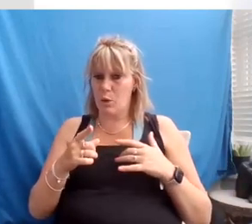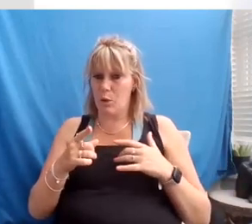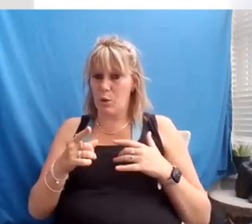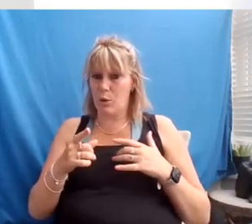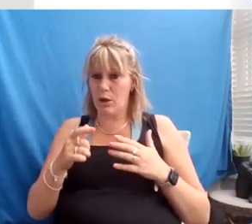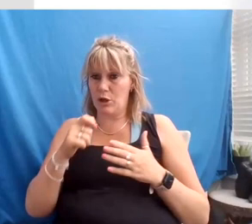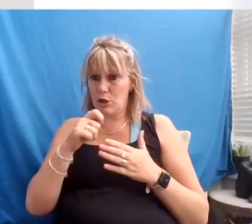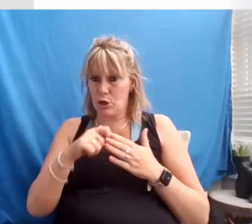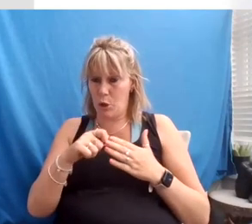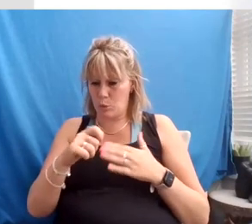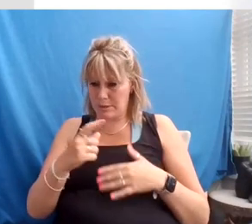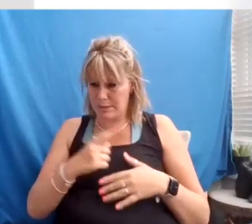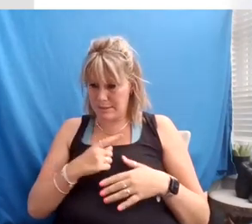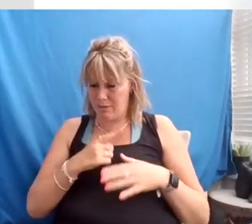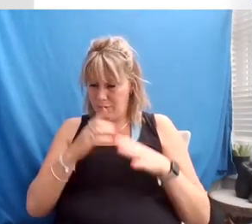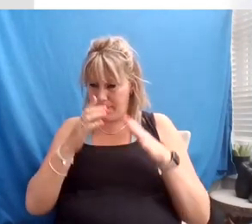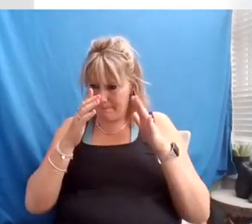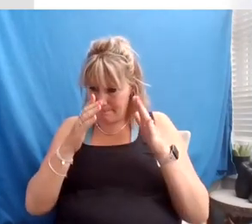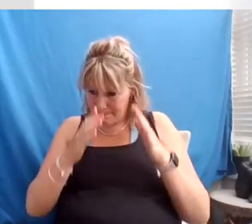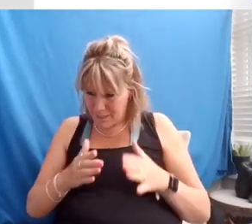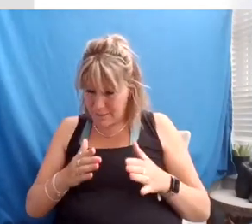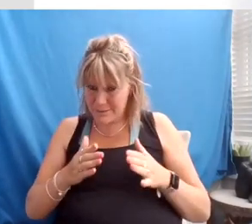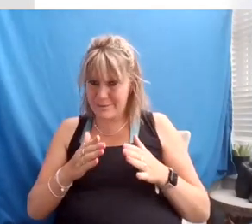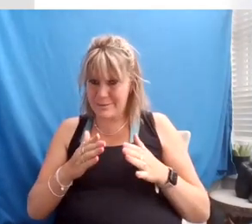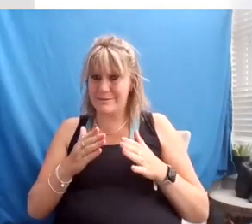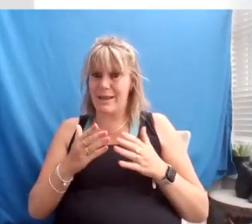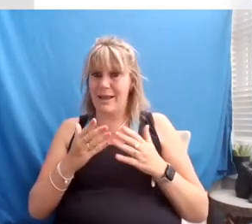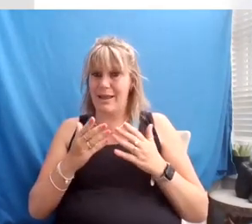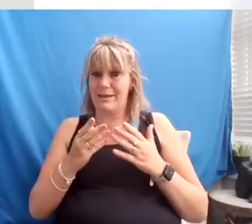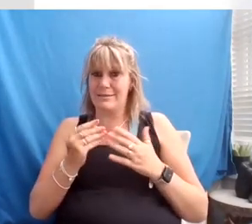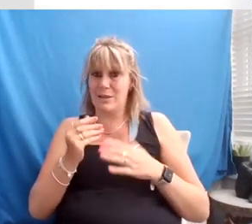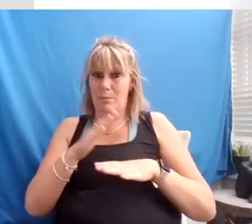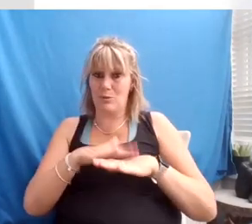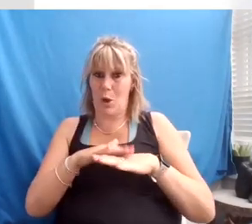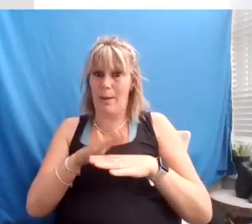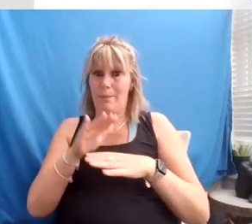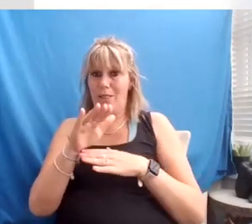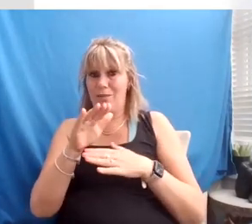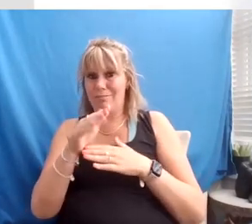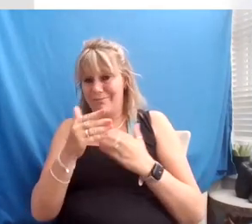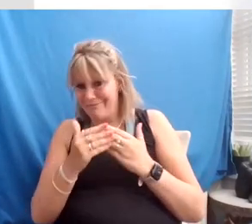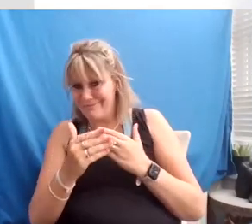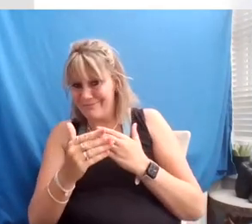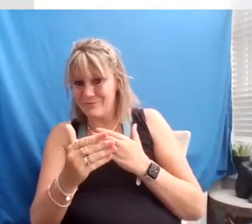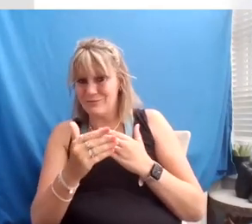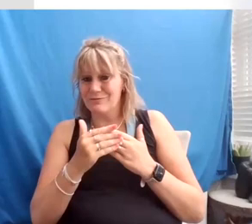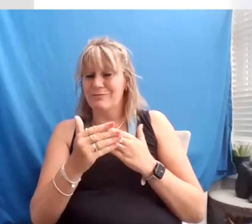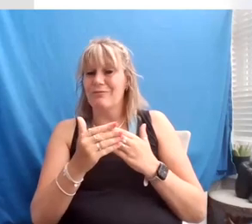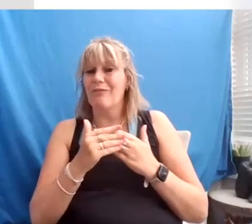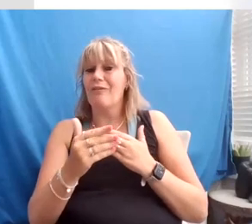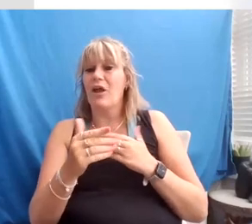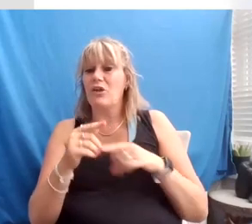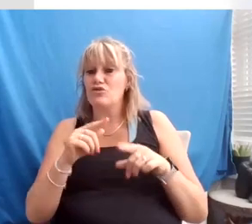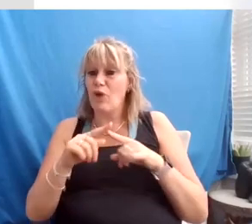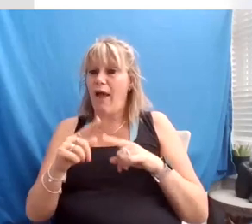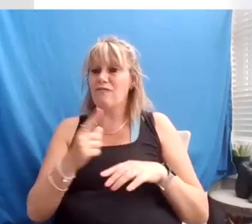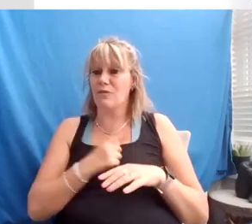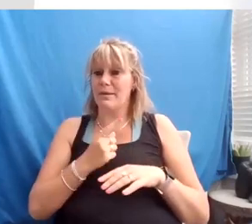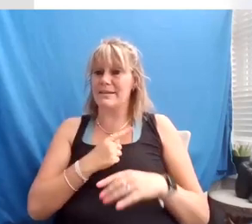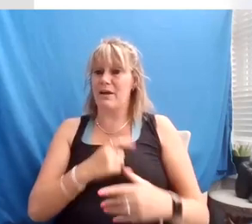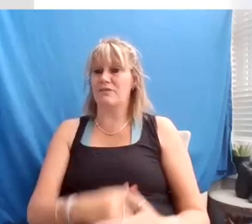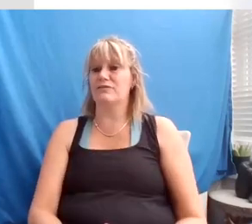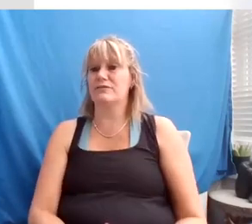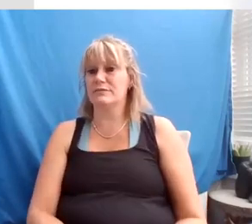I must at some point in the future, not too distant, find a way of trying this out for myself.